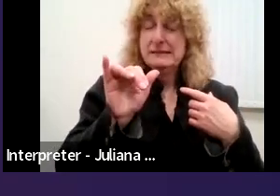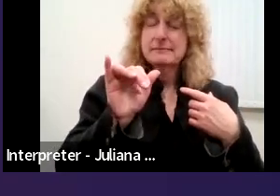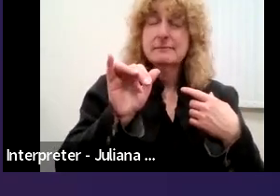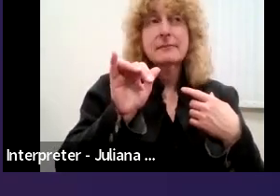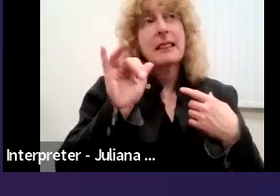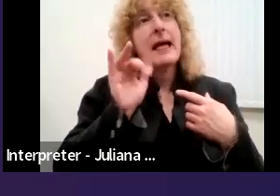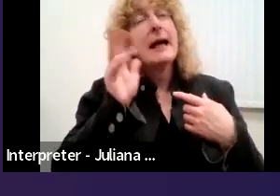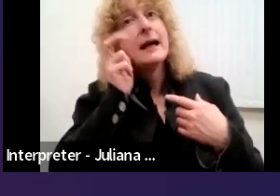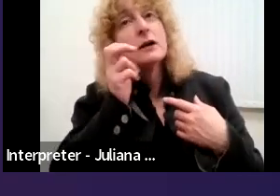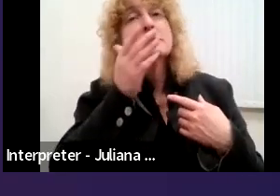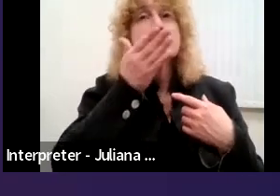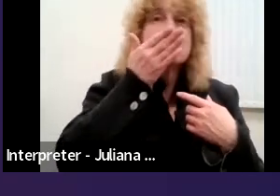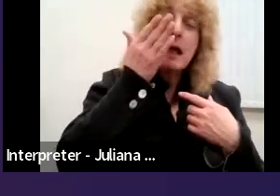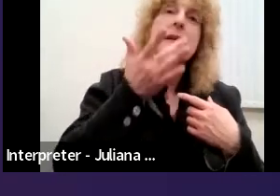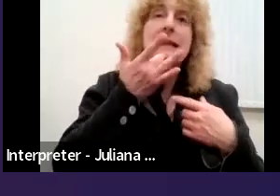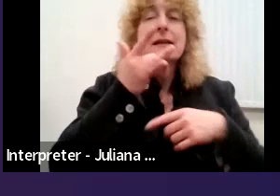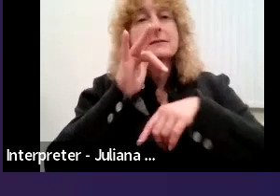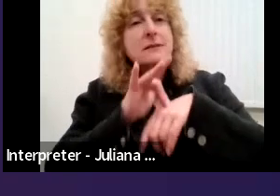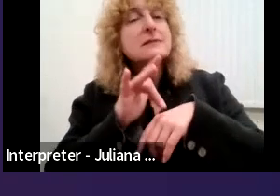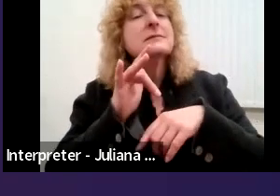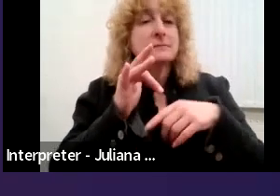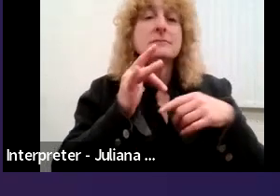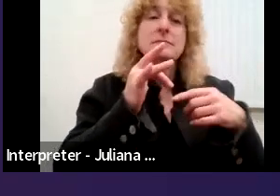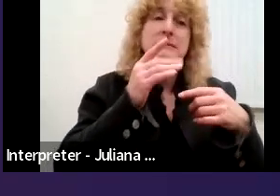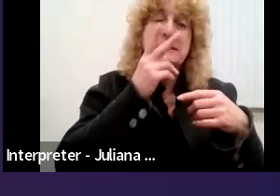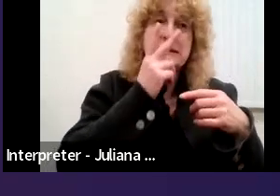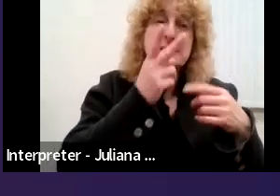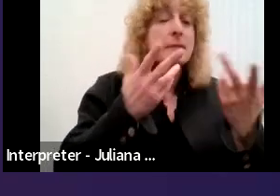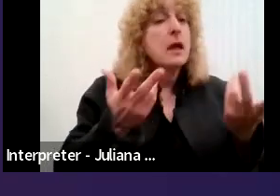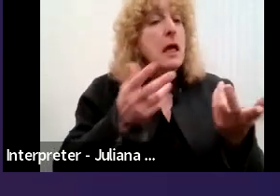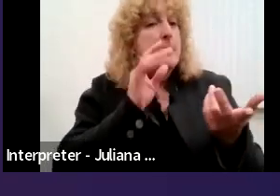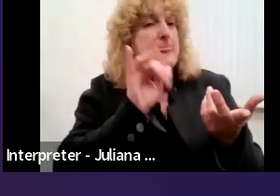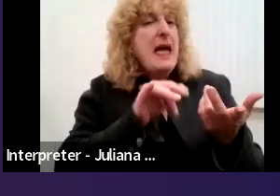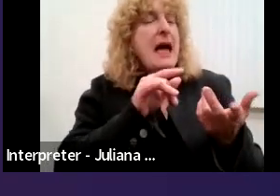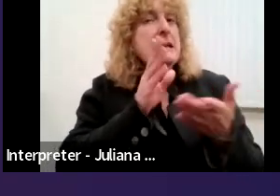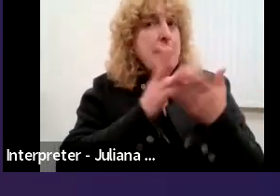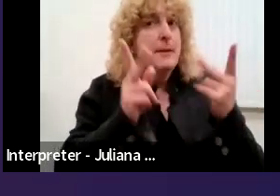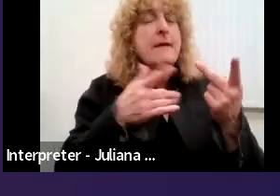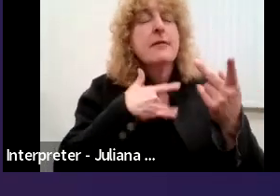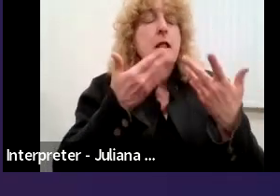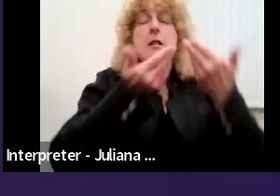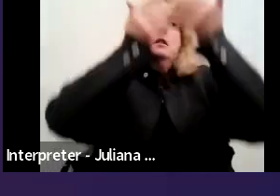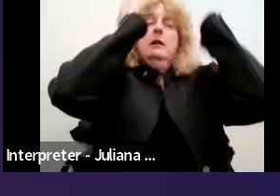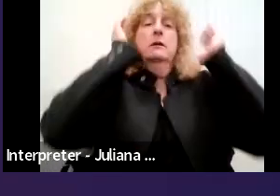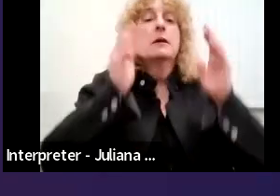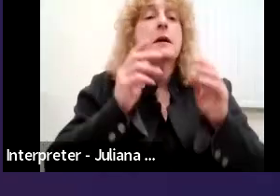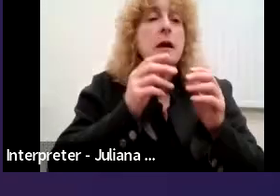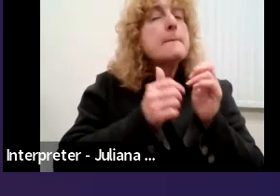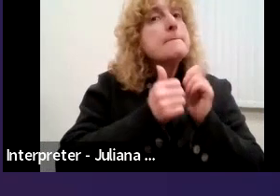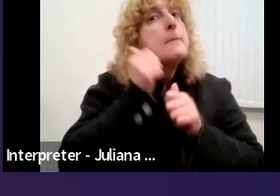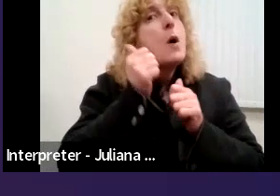in hand. So anyone can experience sensory overload, but it is most common with people that have experienced